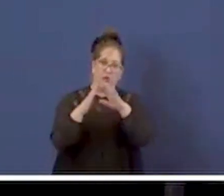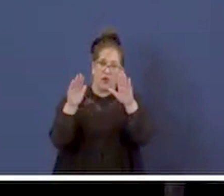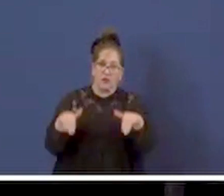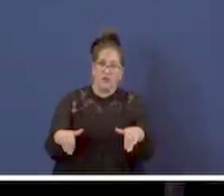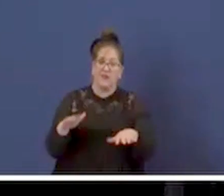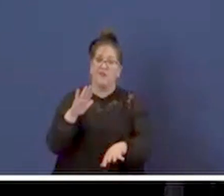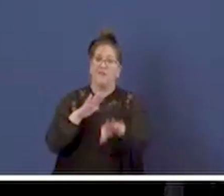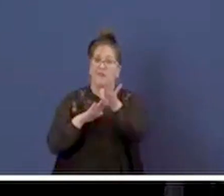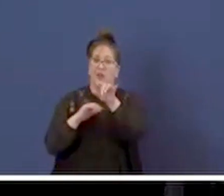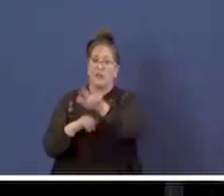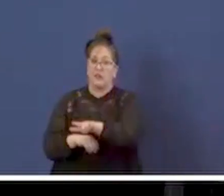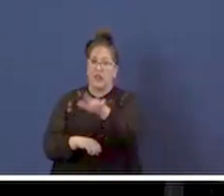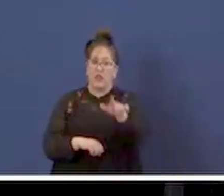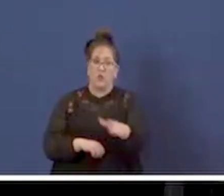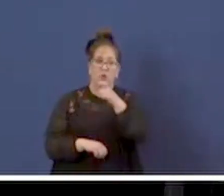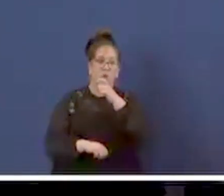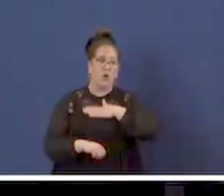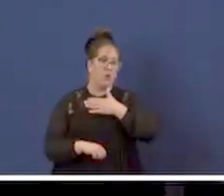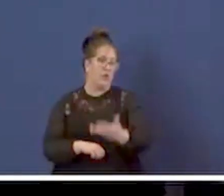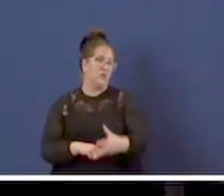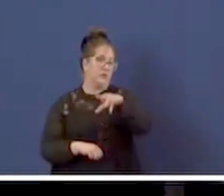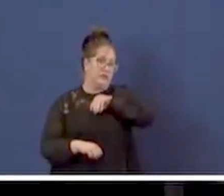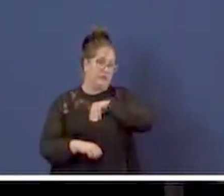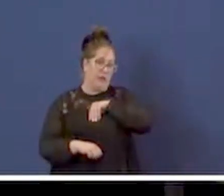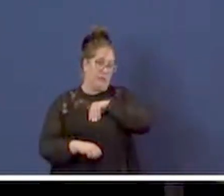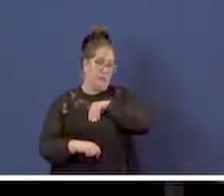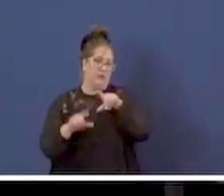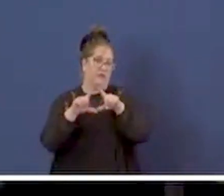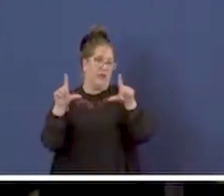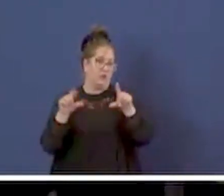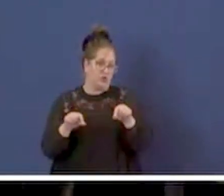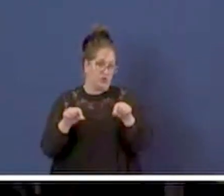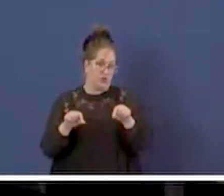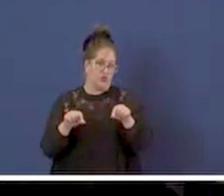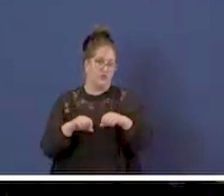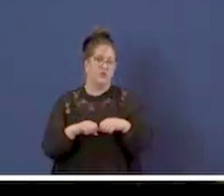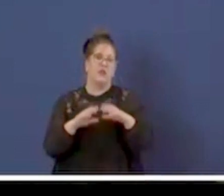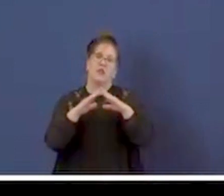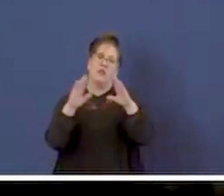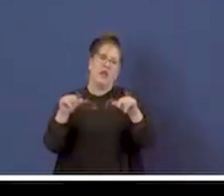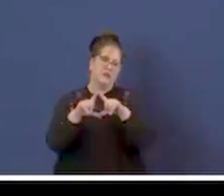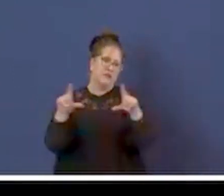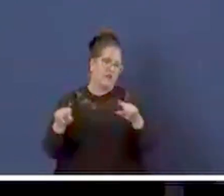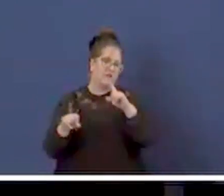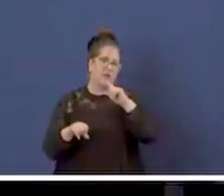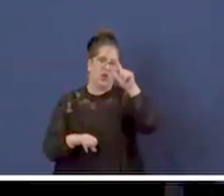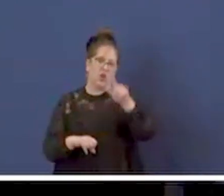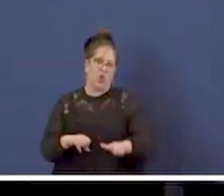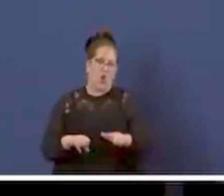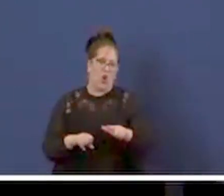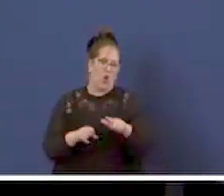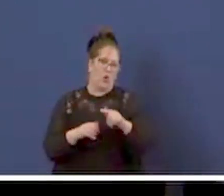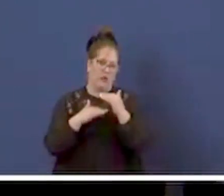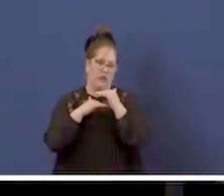finding landlords who are willing to accept these housing vouchers. Housing vouchers have very low limits on